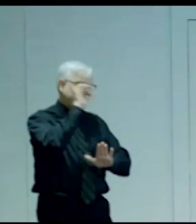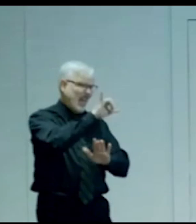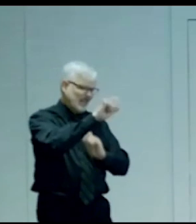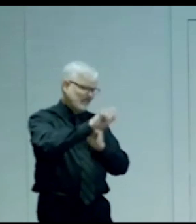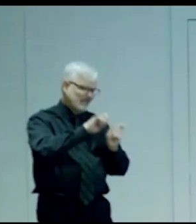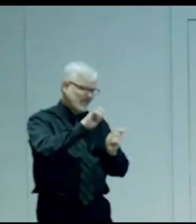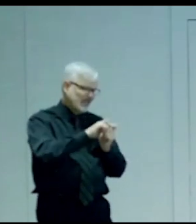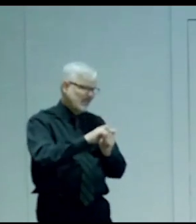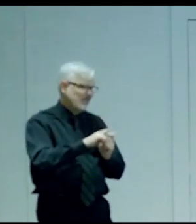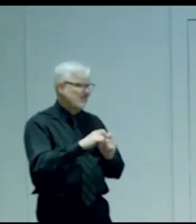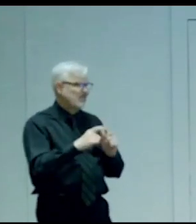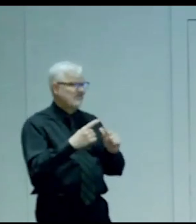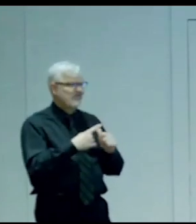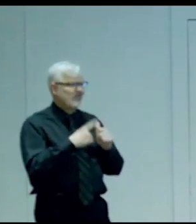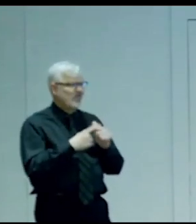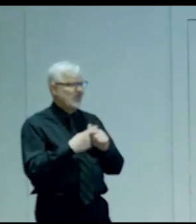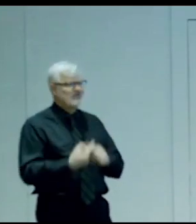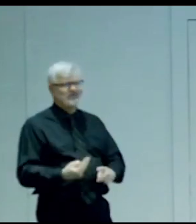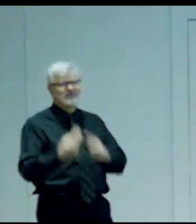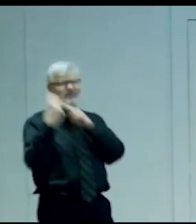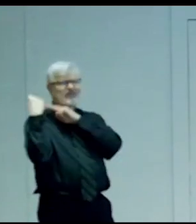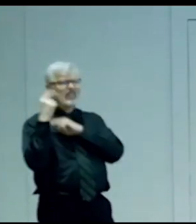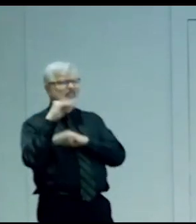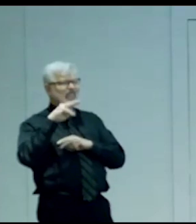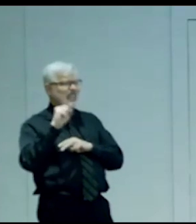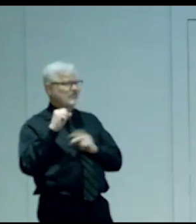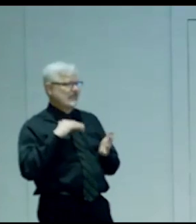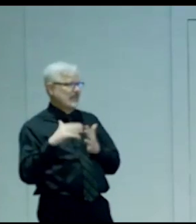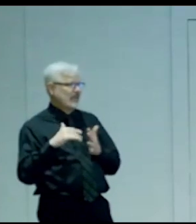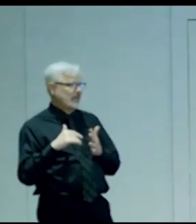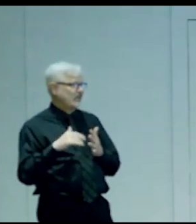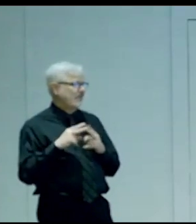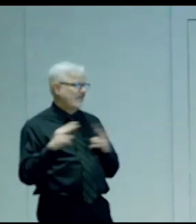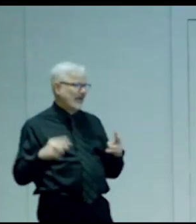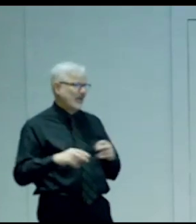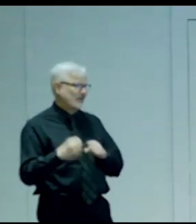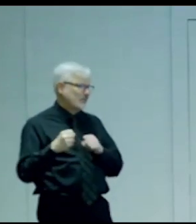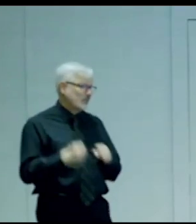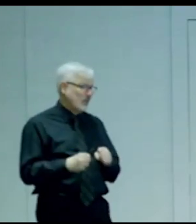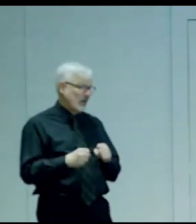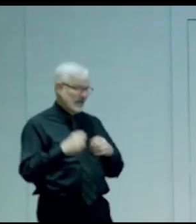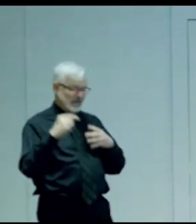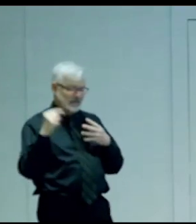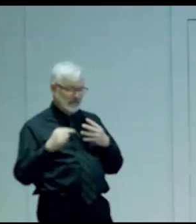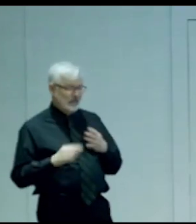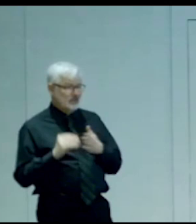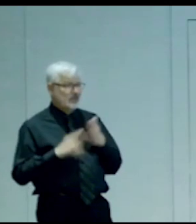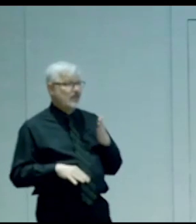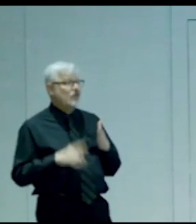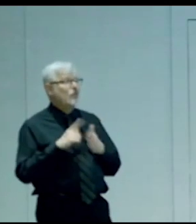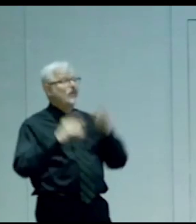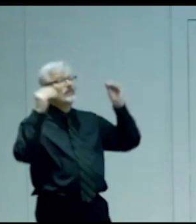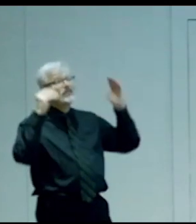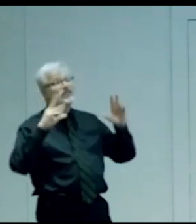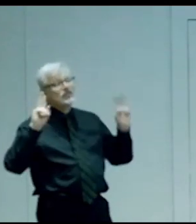Originally, in the original TIM study, it was a very detailed study from the teachers as to what the topics